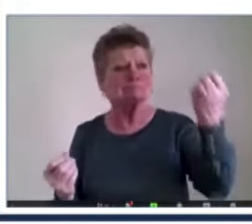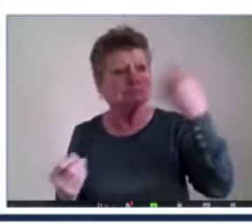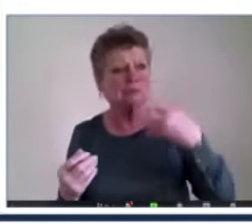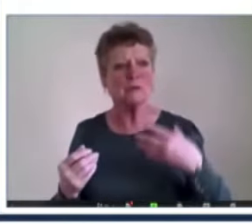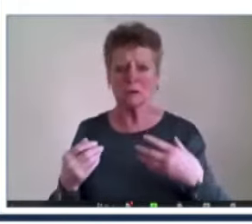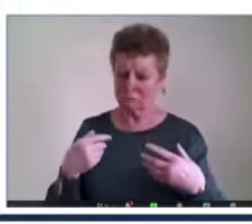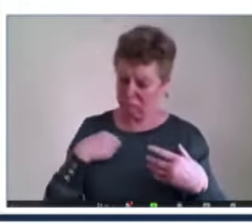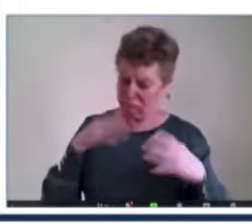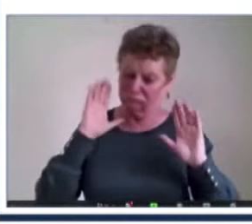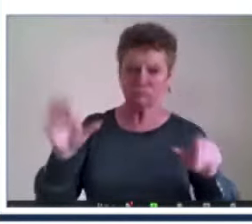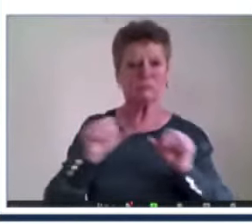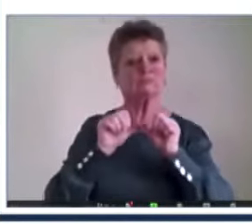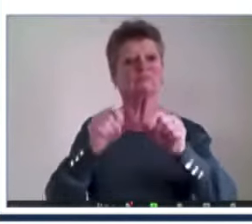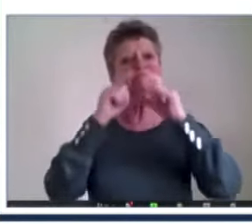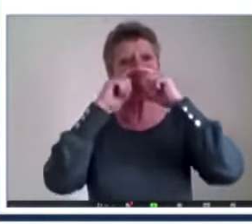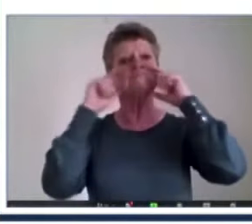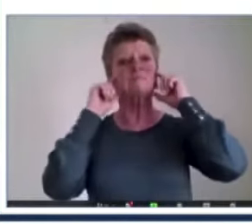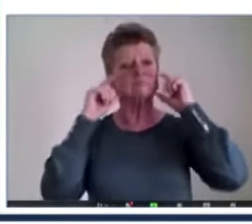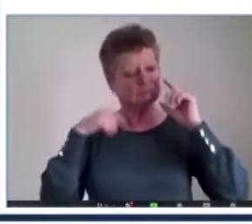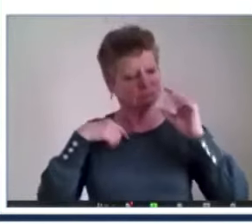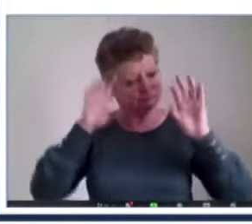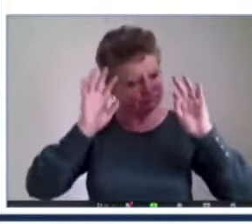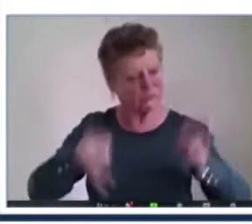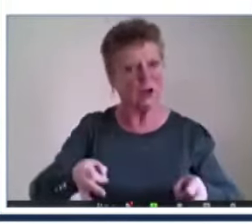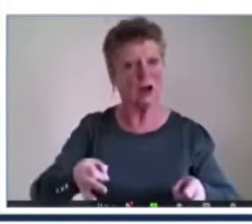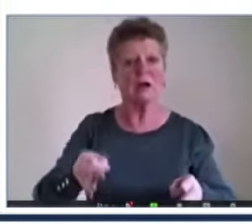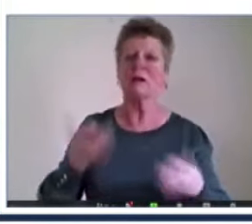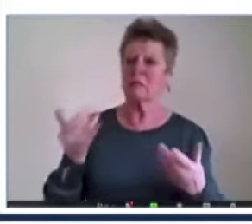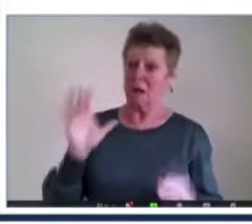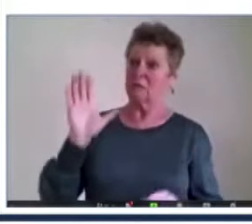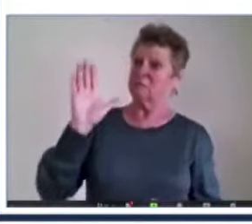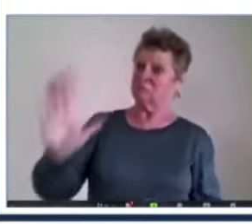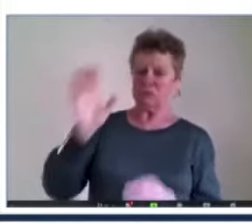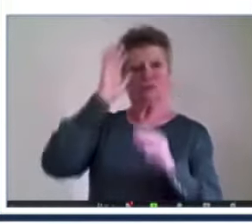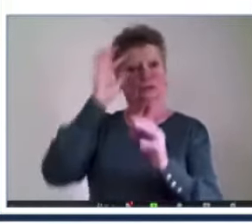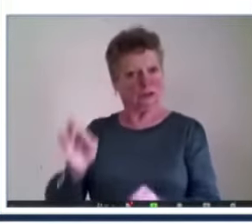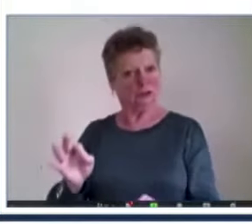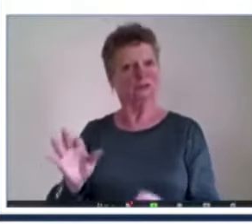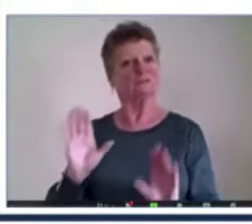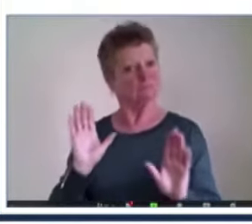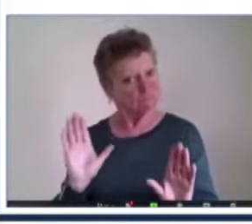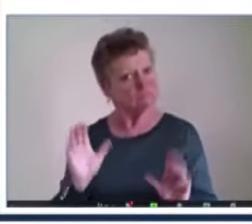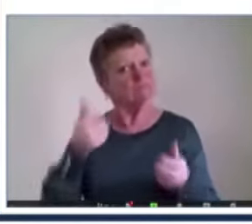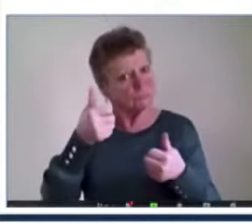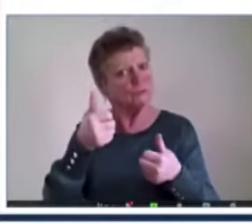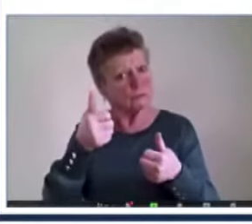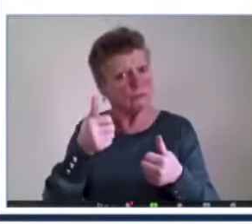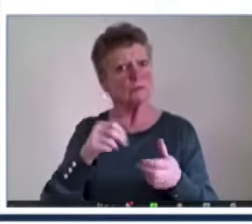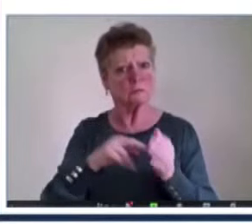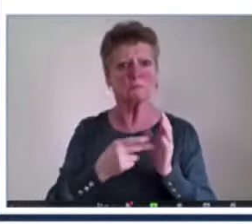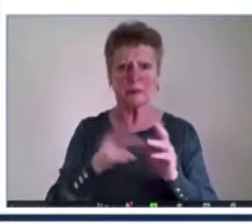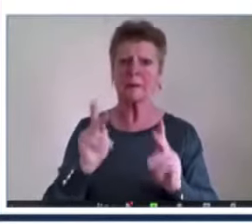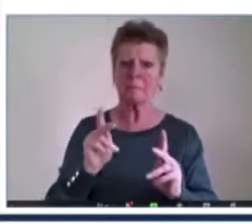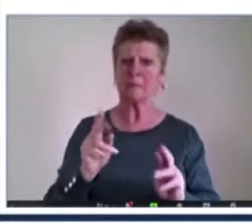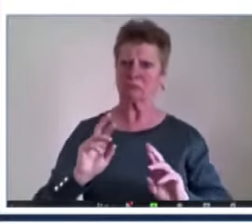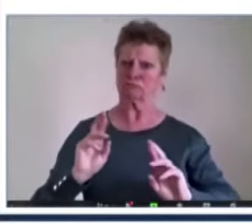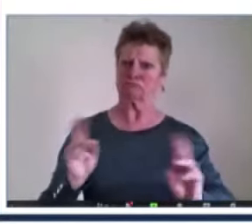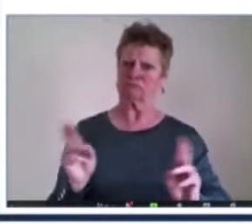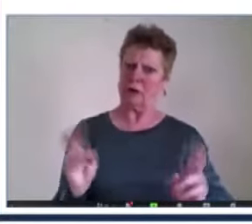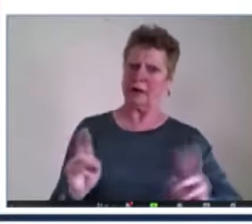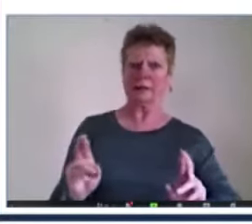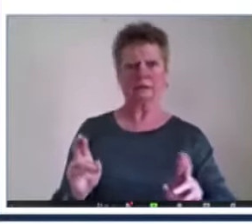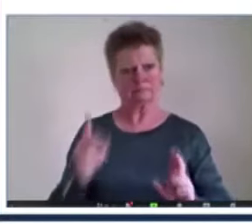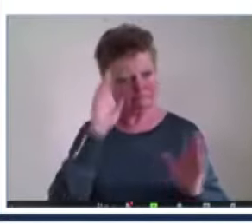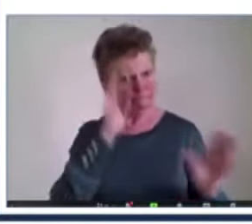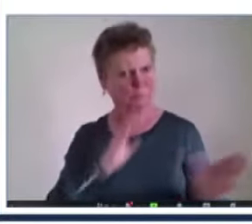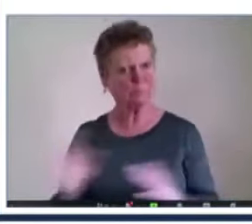continuing to mask. They've made that choice. That's the right choice for them and those around them. And this is good. It means people are prepared and they can make those